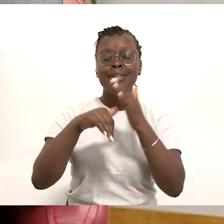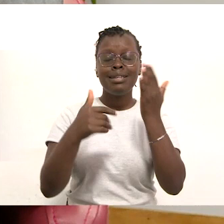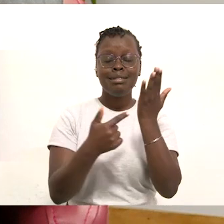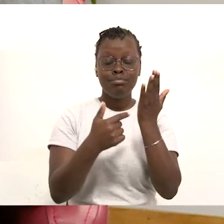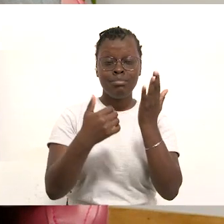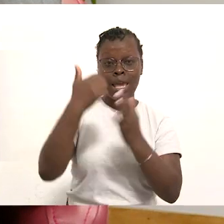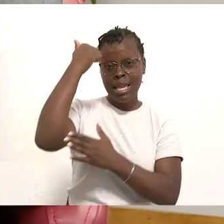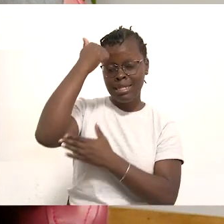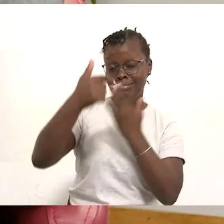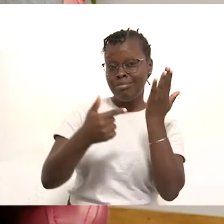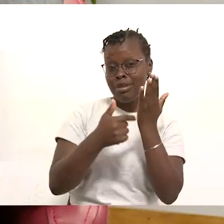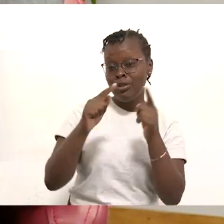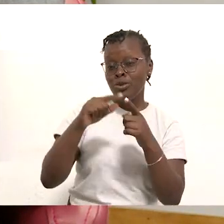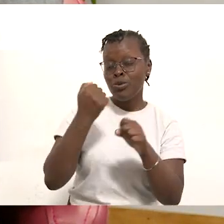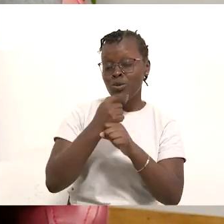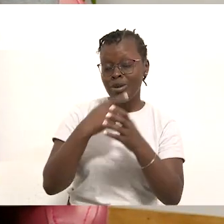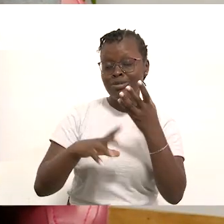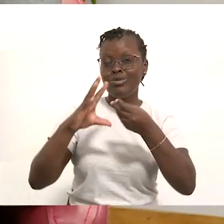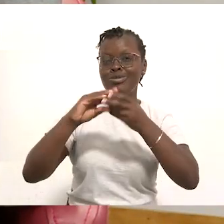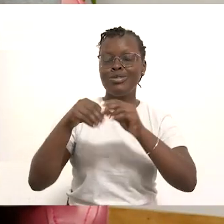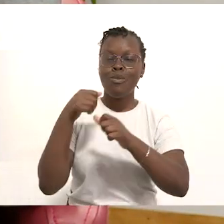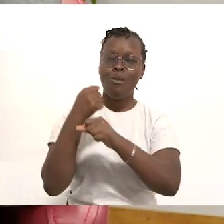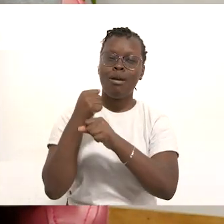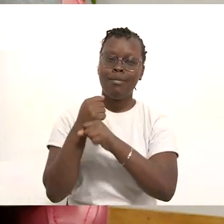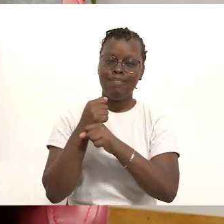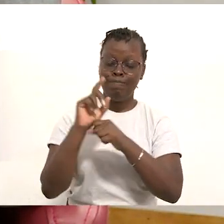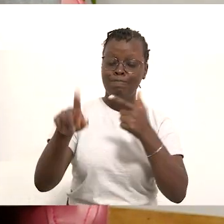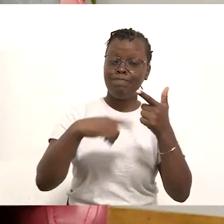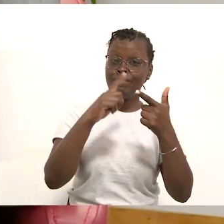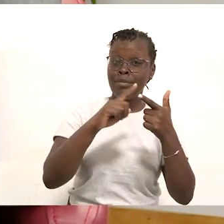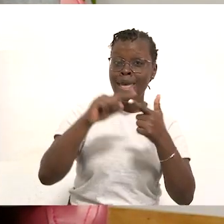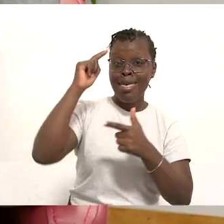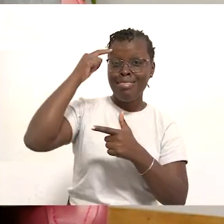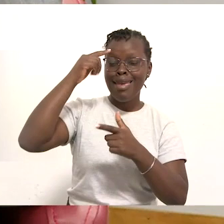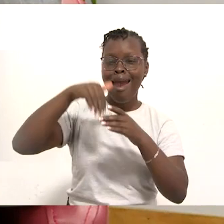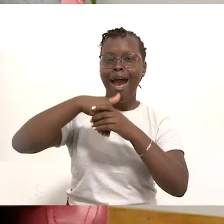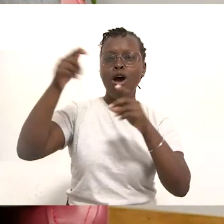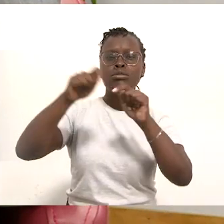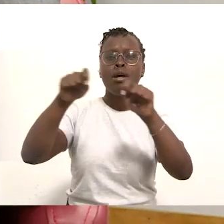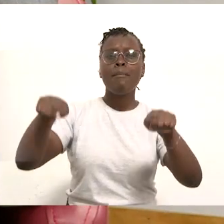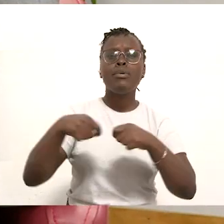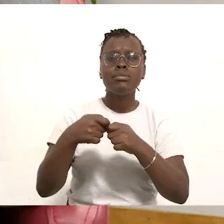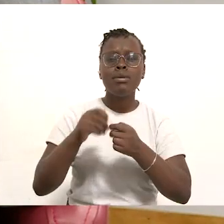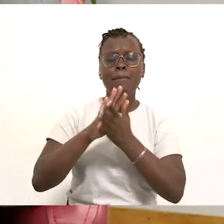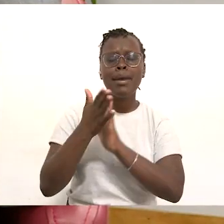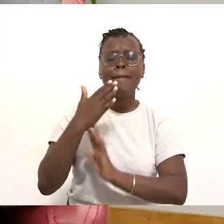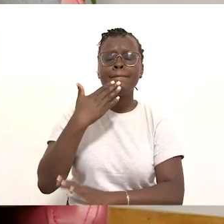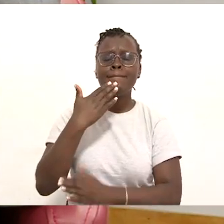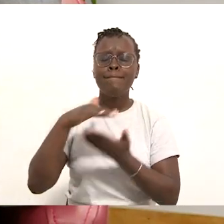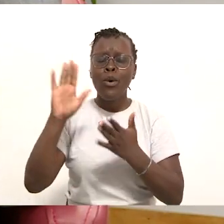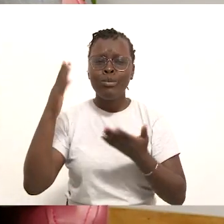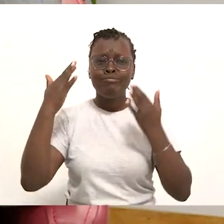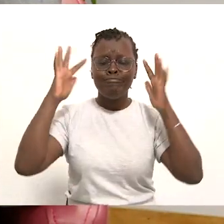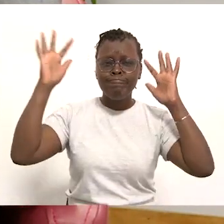create employment. And two, most importantly, we'll be able to think outside the box. We'll be able to be more creative. We'll be able to look